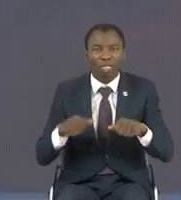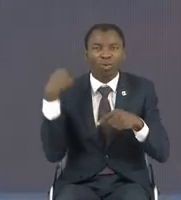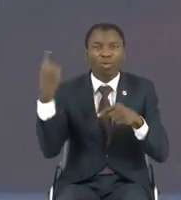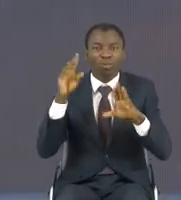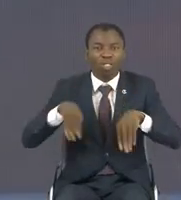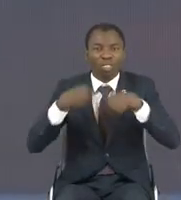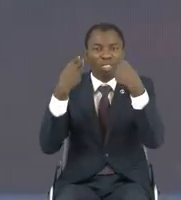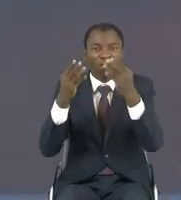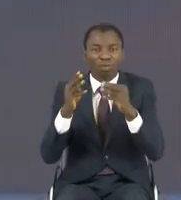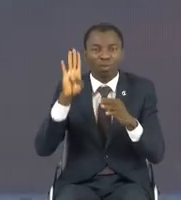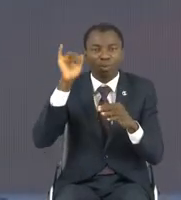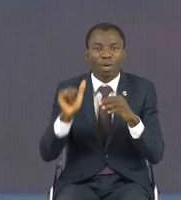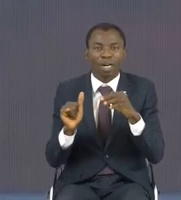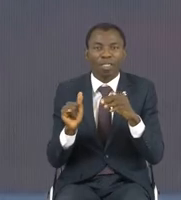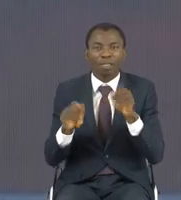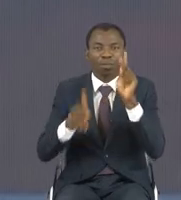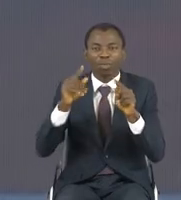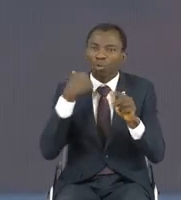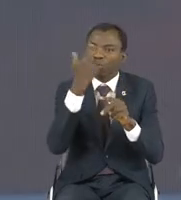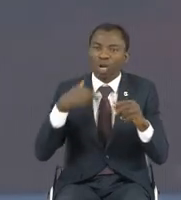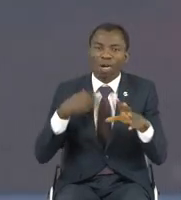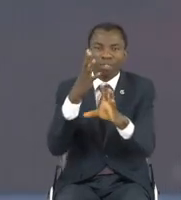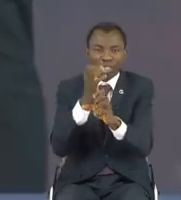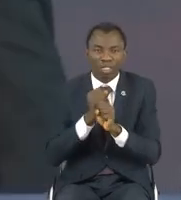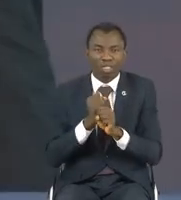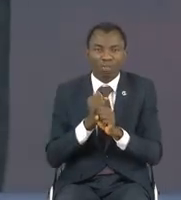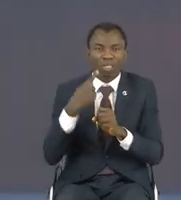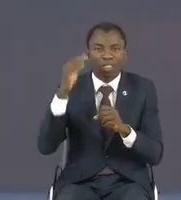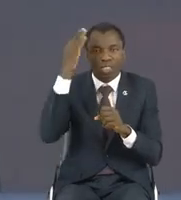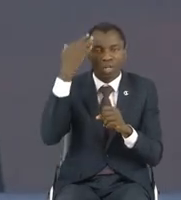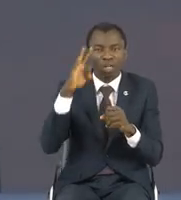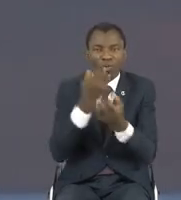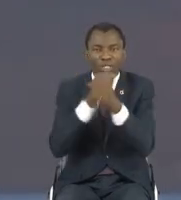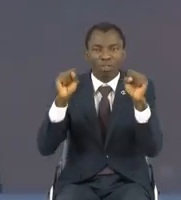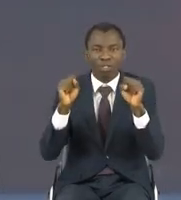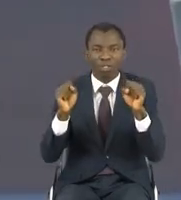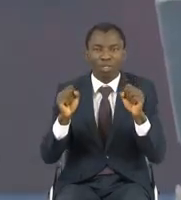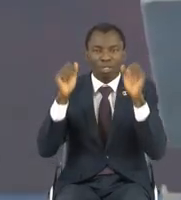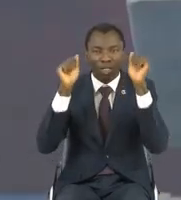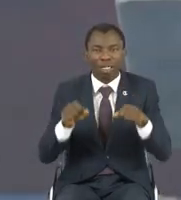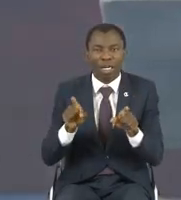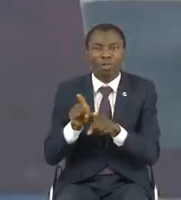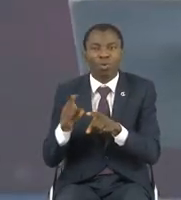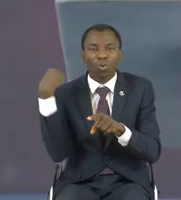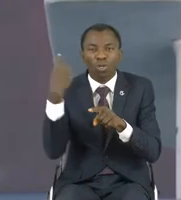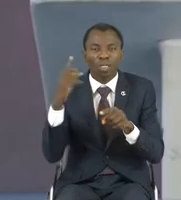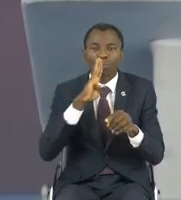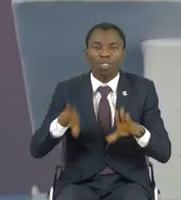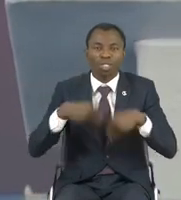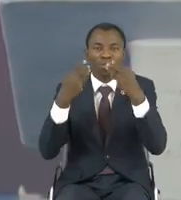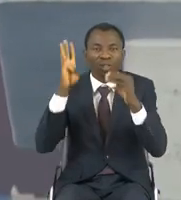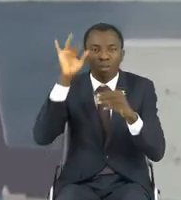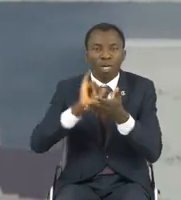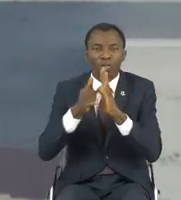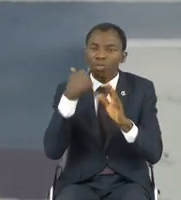by the people who have received. The knowledge of salvation can only be given by those who have